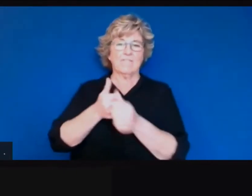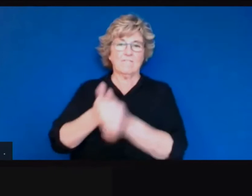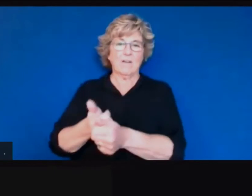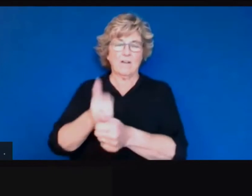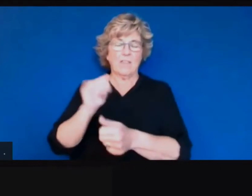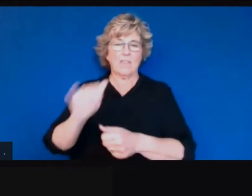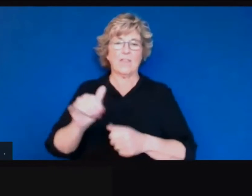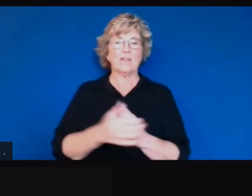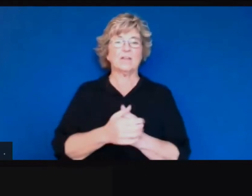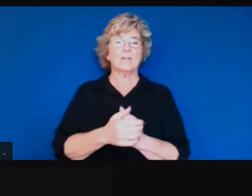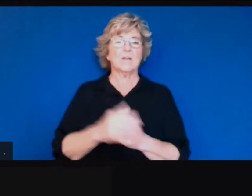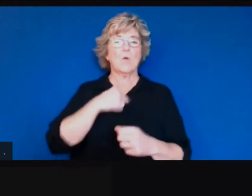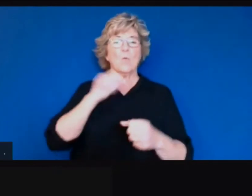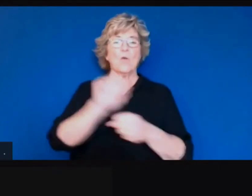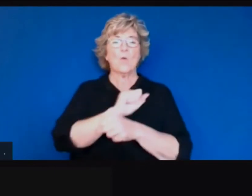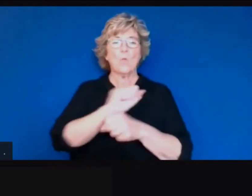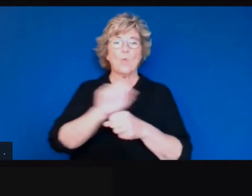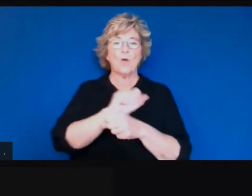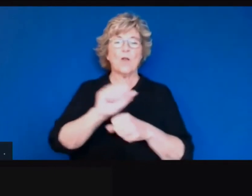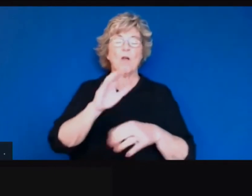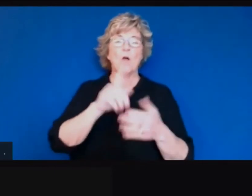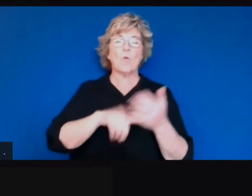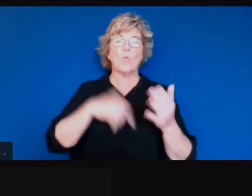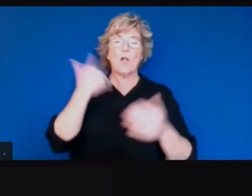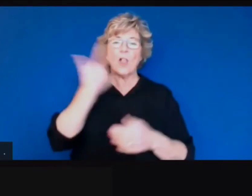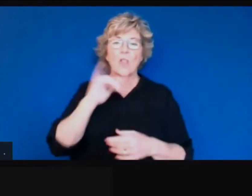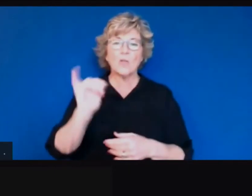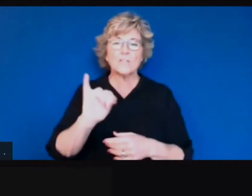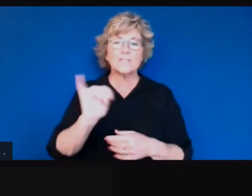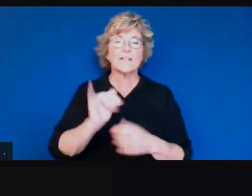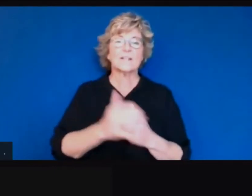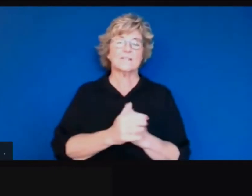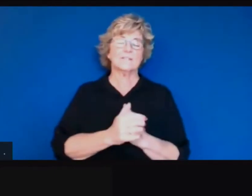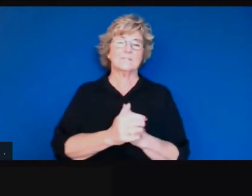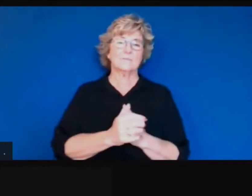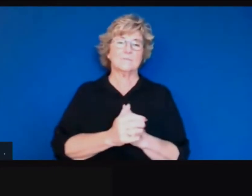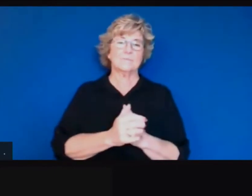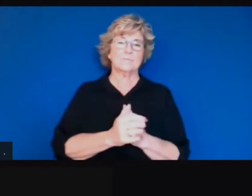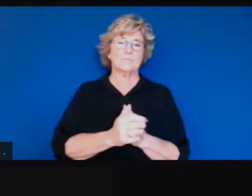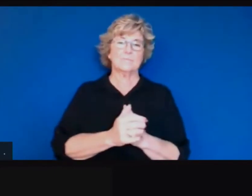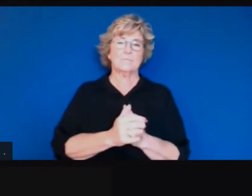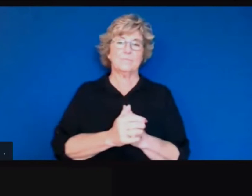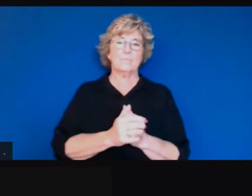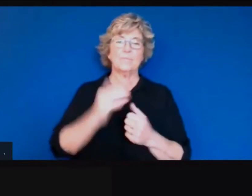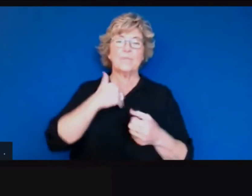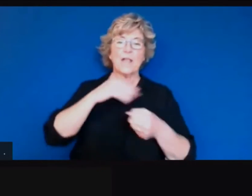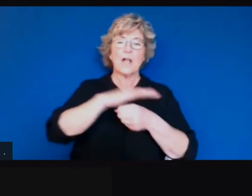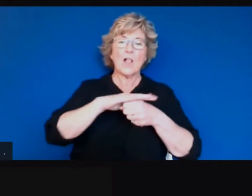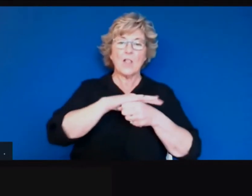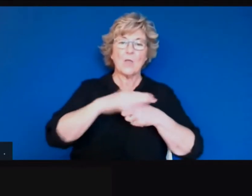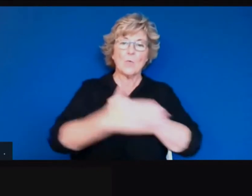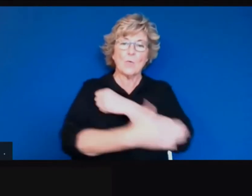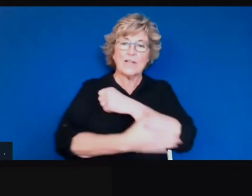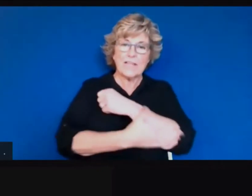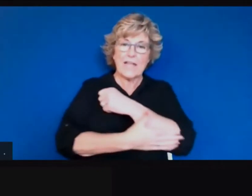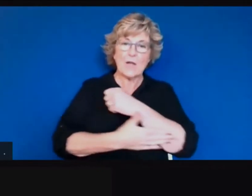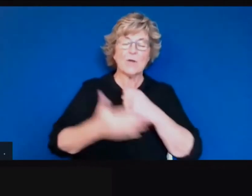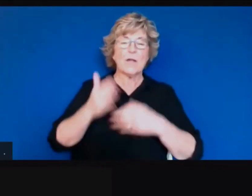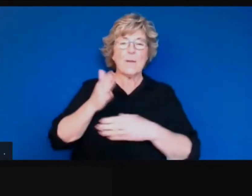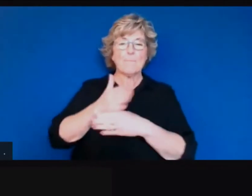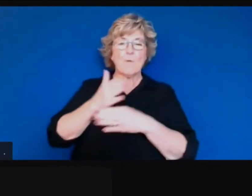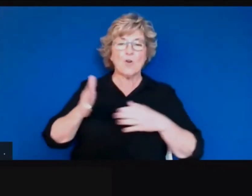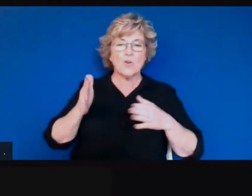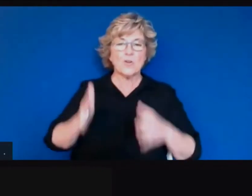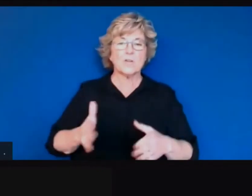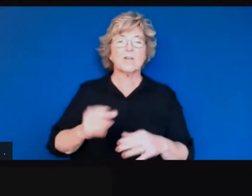as the state are working on what those look like, talking through with not just our local county partners, but also